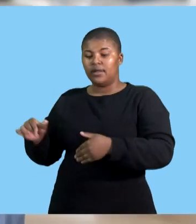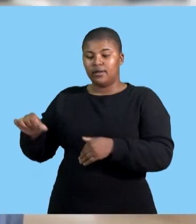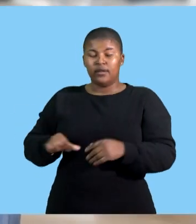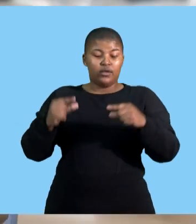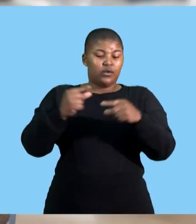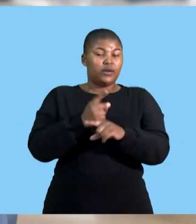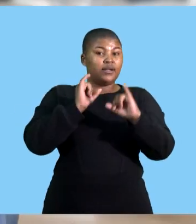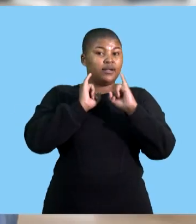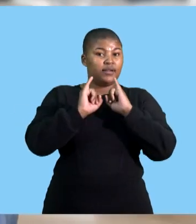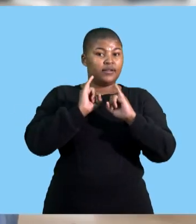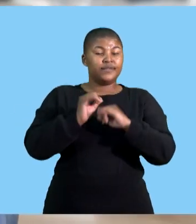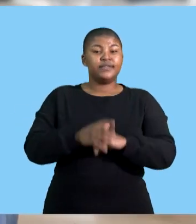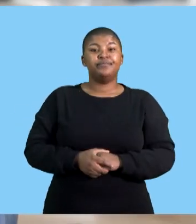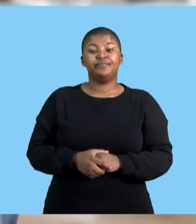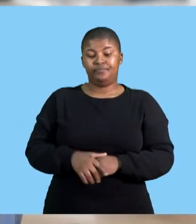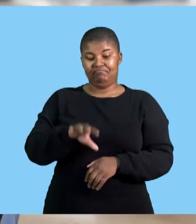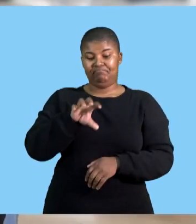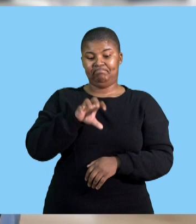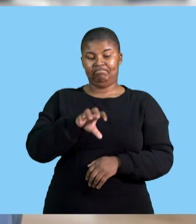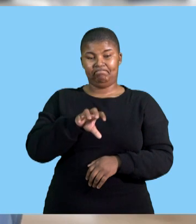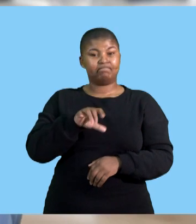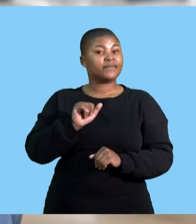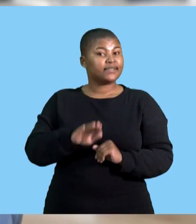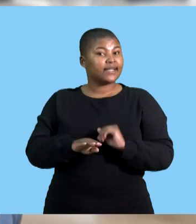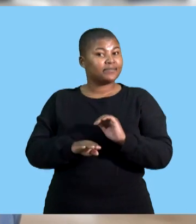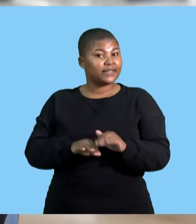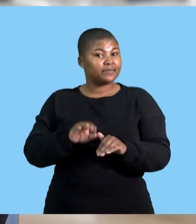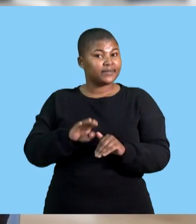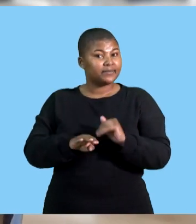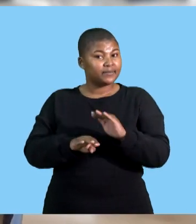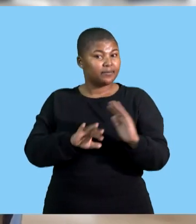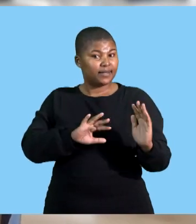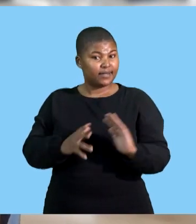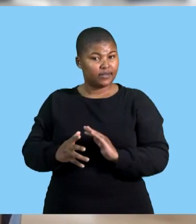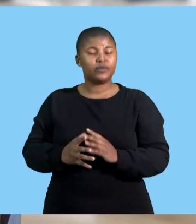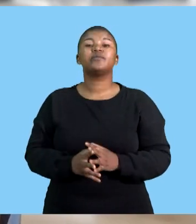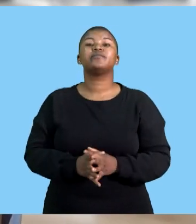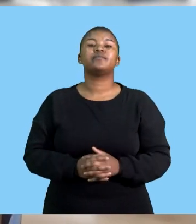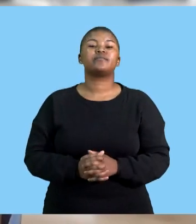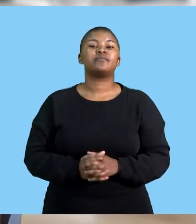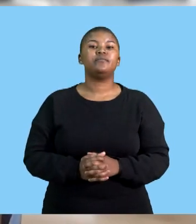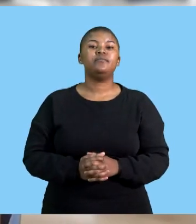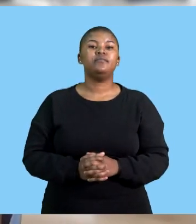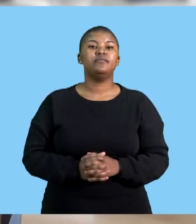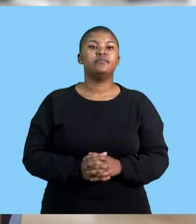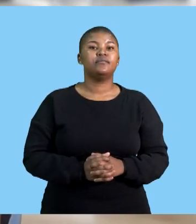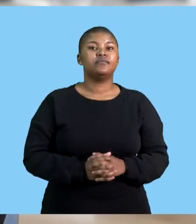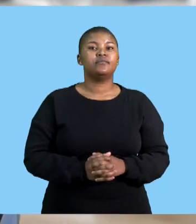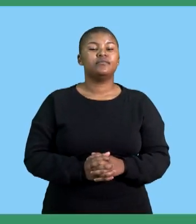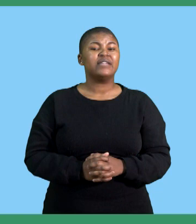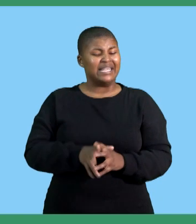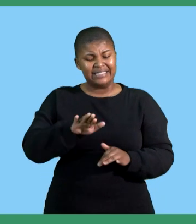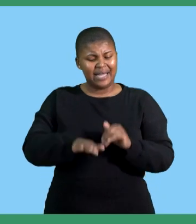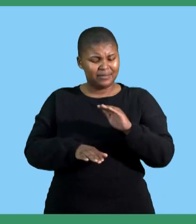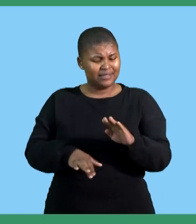Welcome back, grade 11s. Now let's look at our third concept, which is steps in report writing. So we are going to